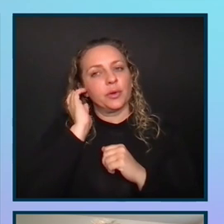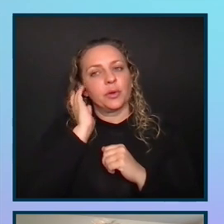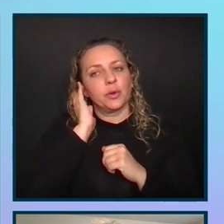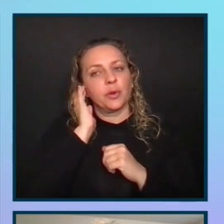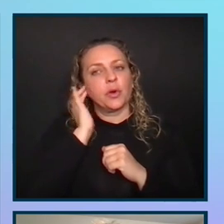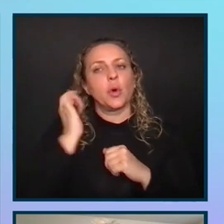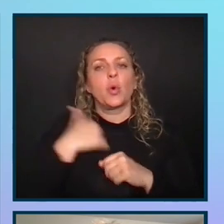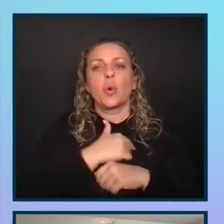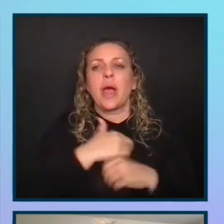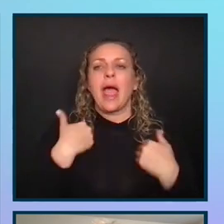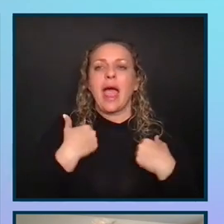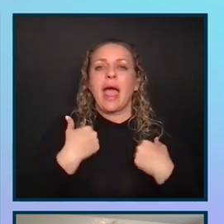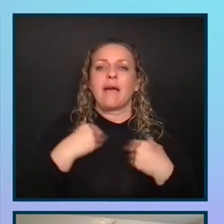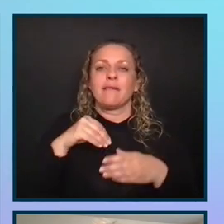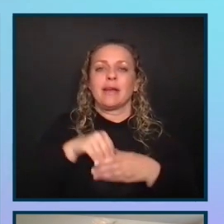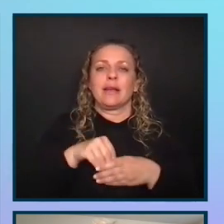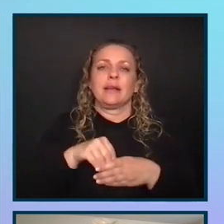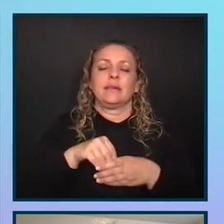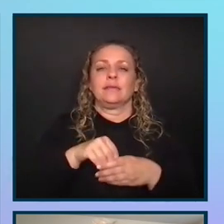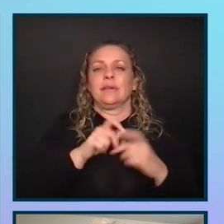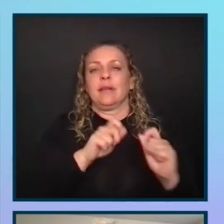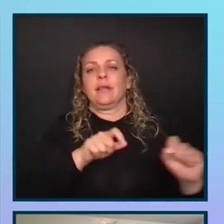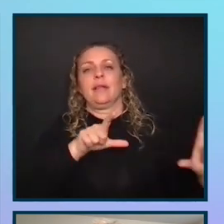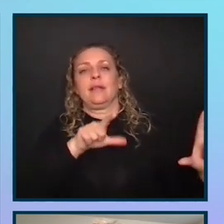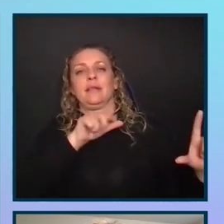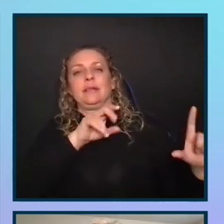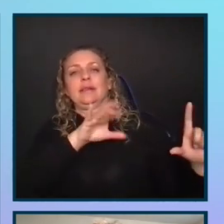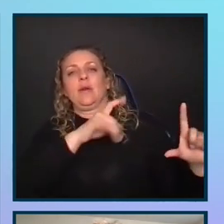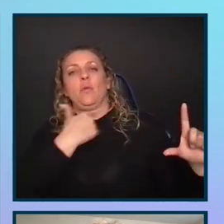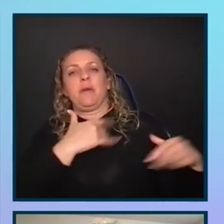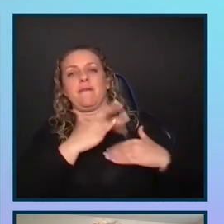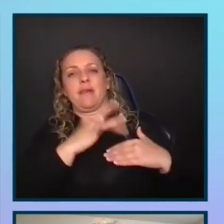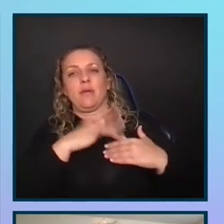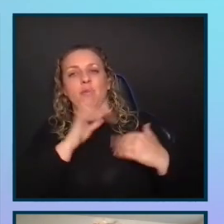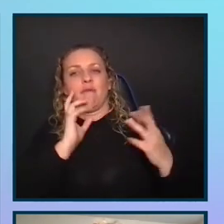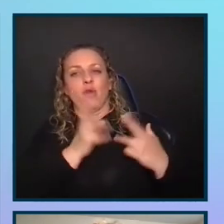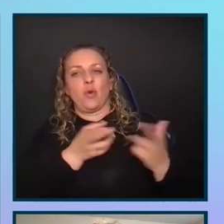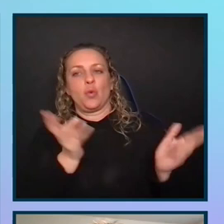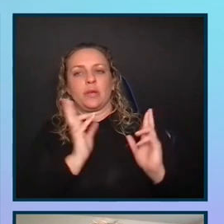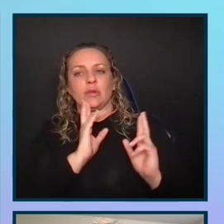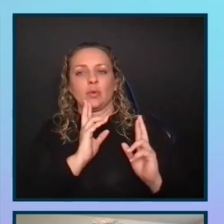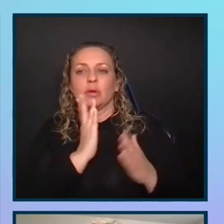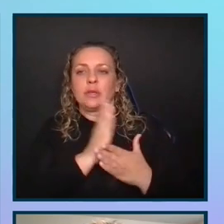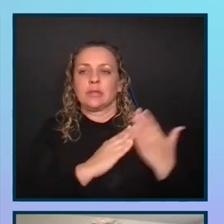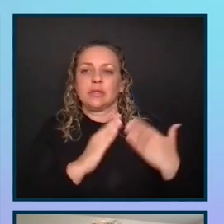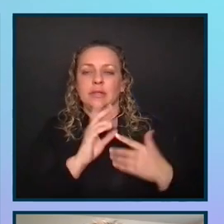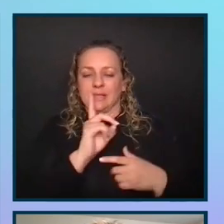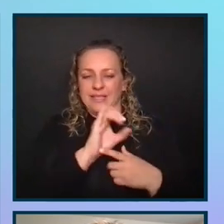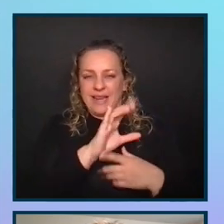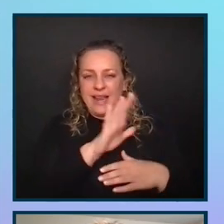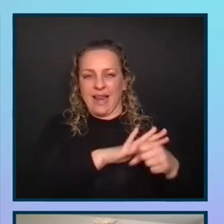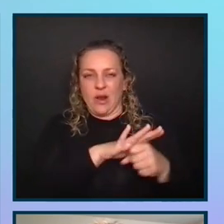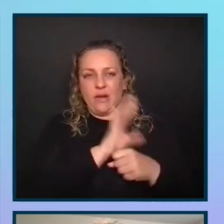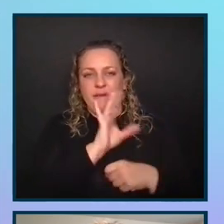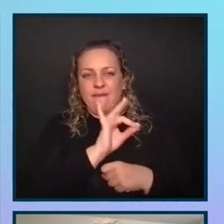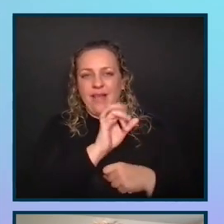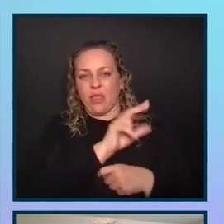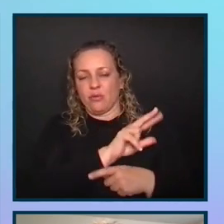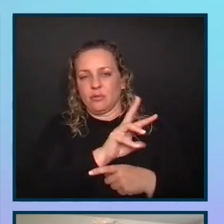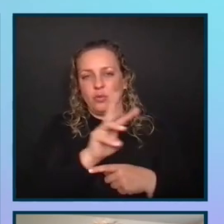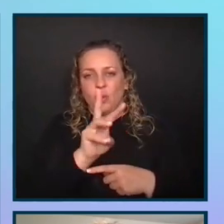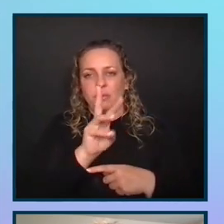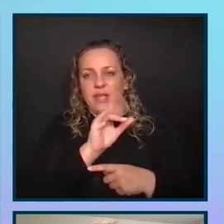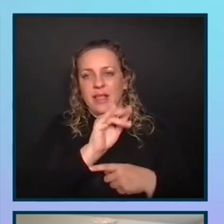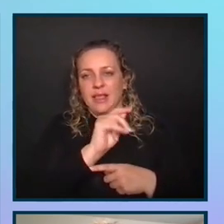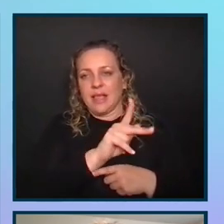we have, and the deck will be also available for anyone that wants these resources and some of the stuff, much of the stuff is linked in this deck and